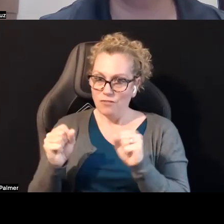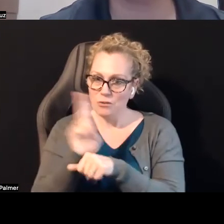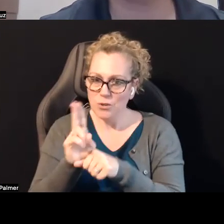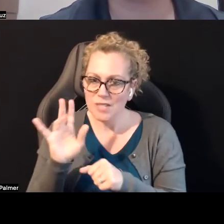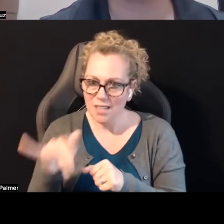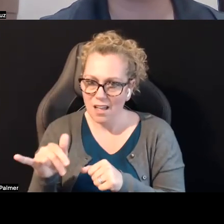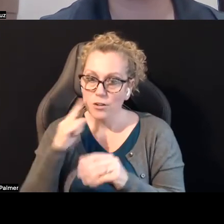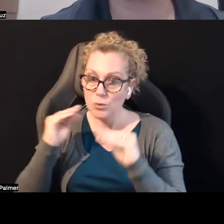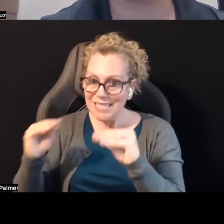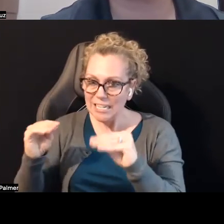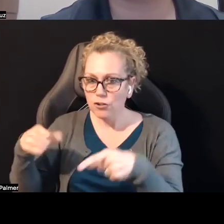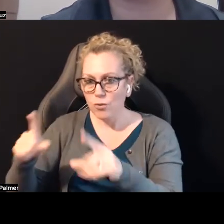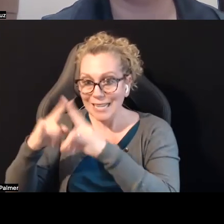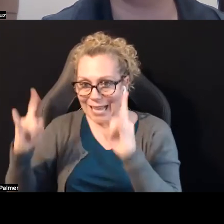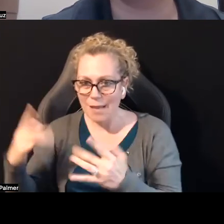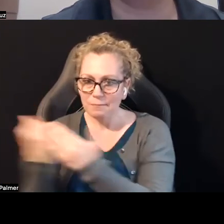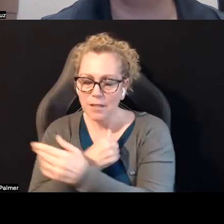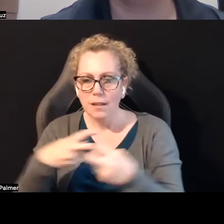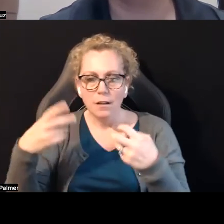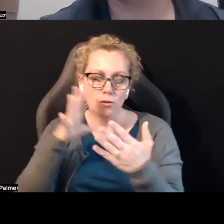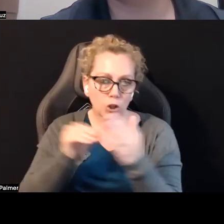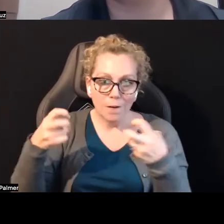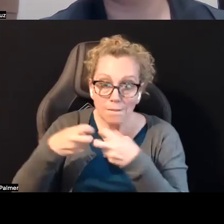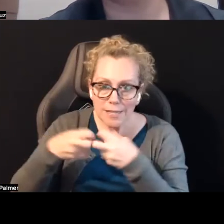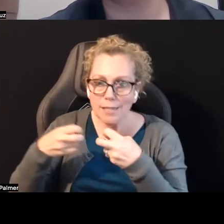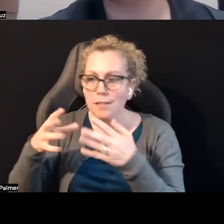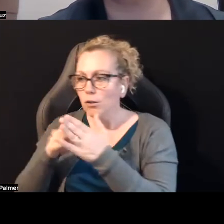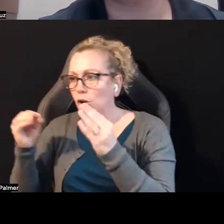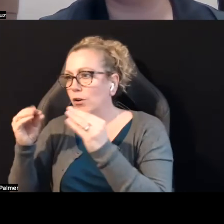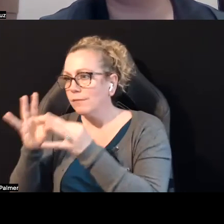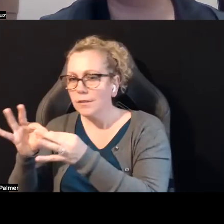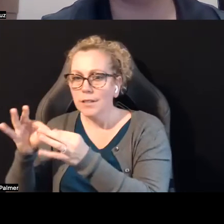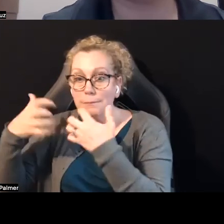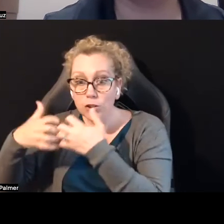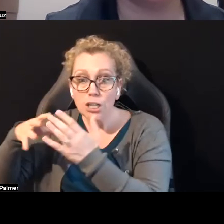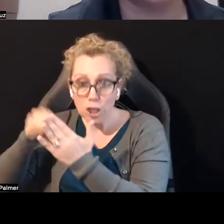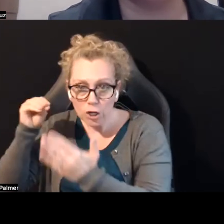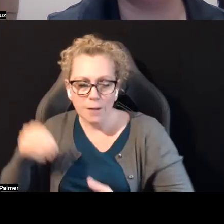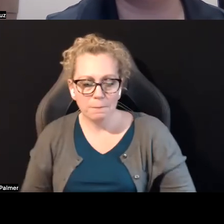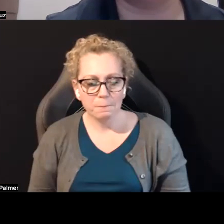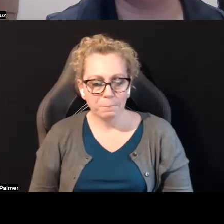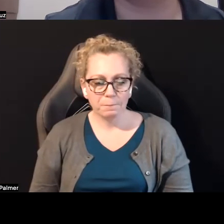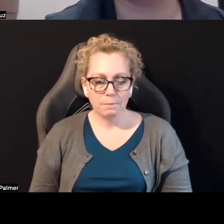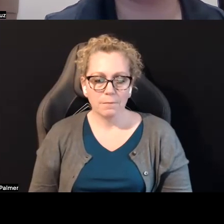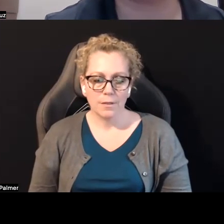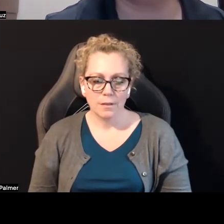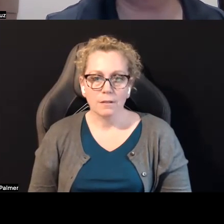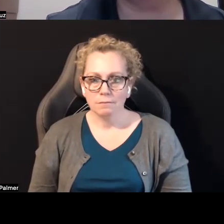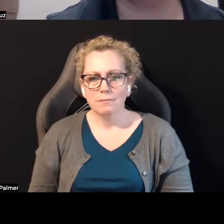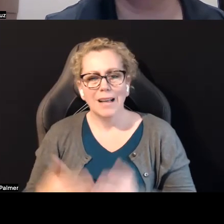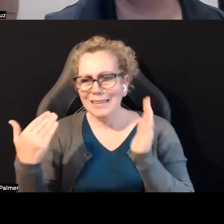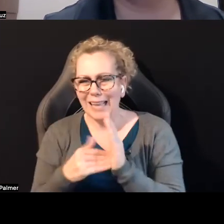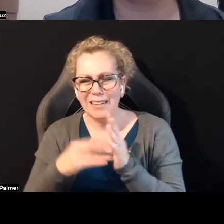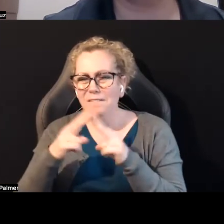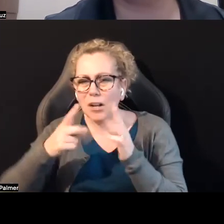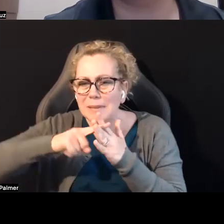to teach them about physics and machine learning. So this is something that's still, again, we're just at the